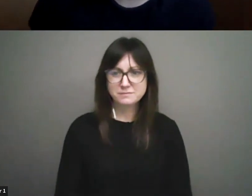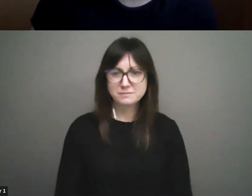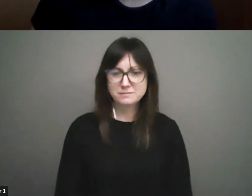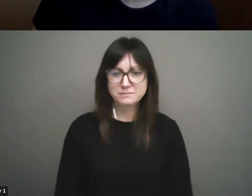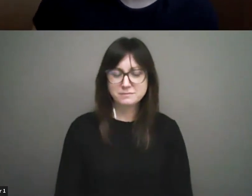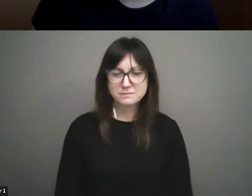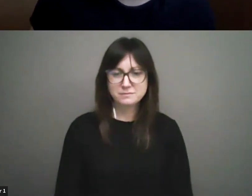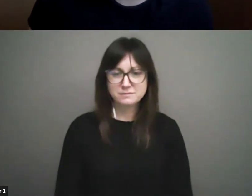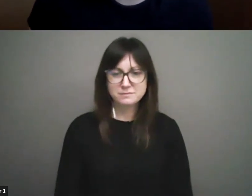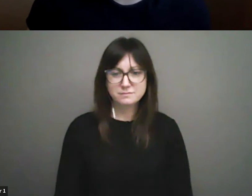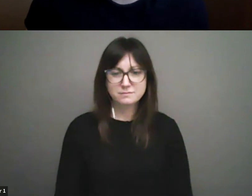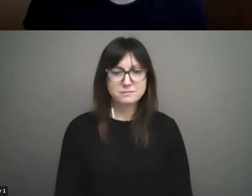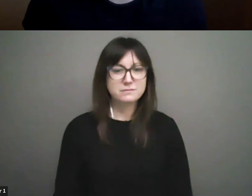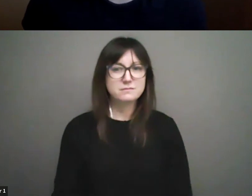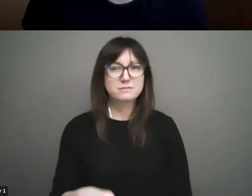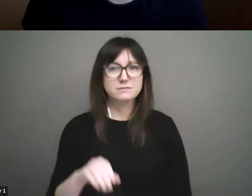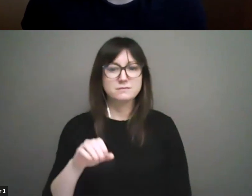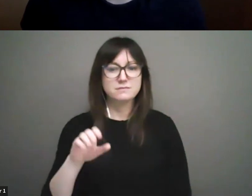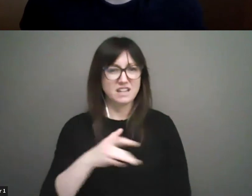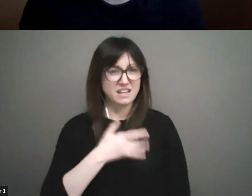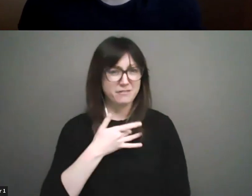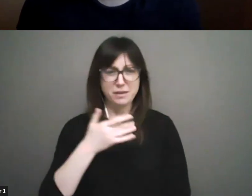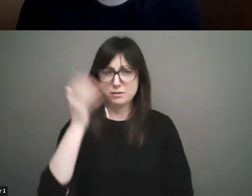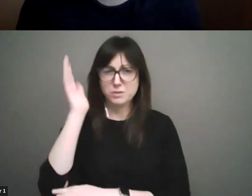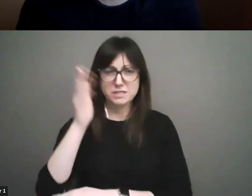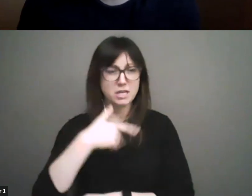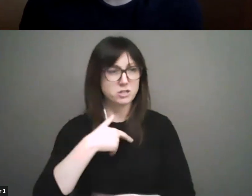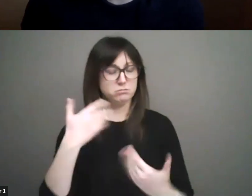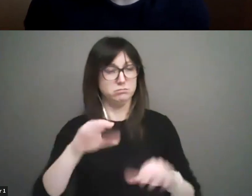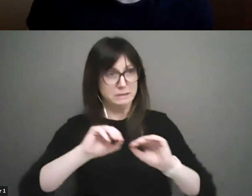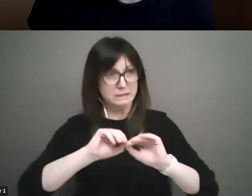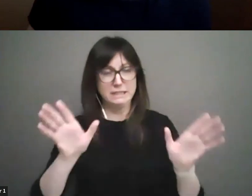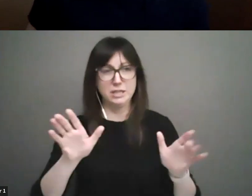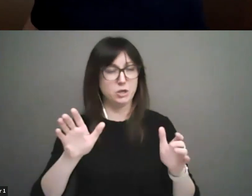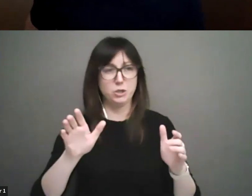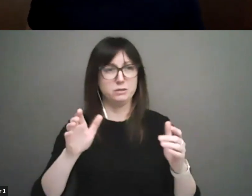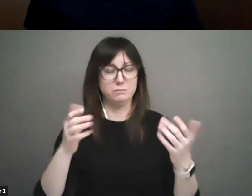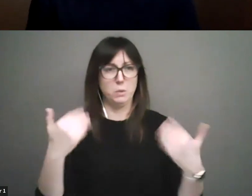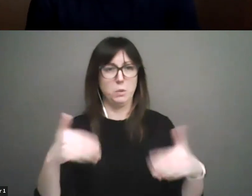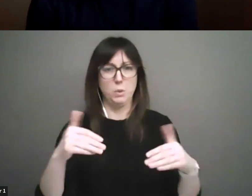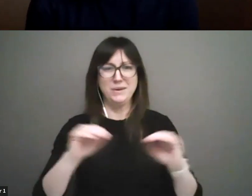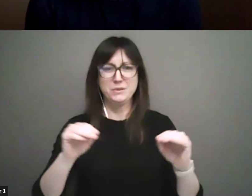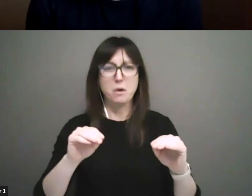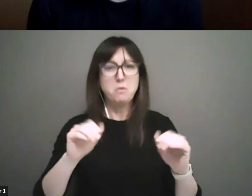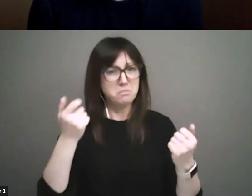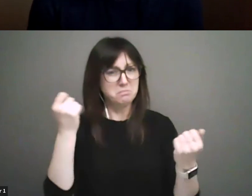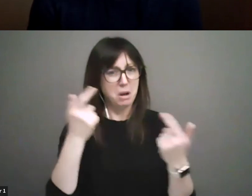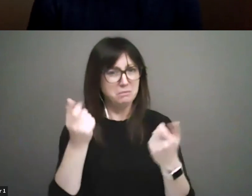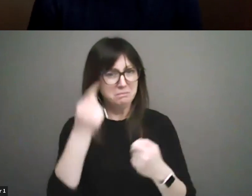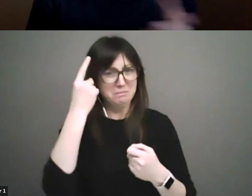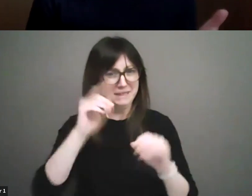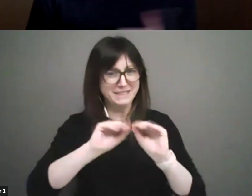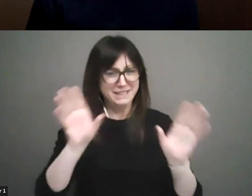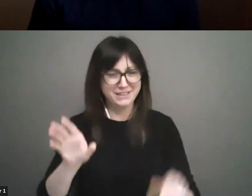I think that was such a good presentation. People have already had all their questions answered. That's pretty amazing. Yeah, it